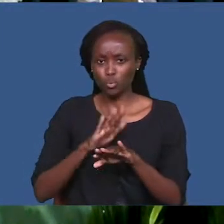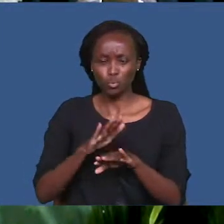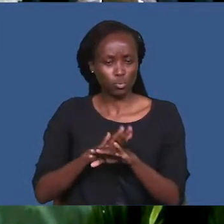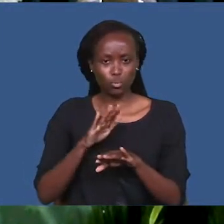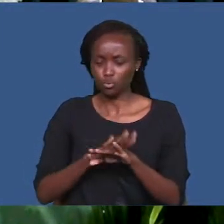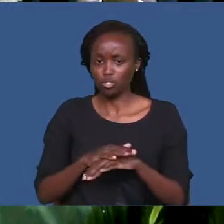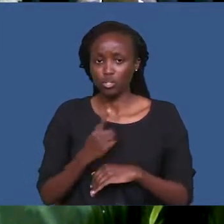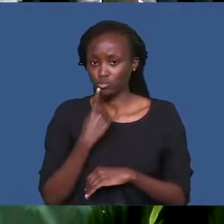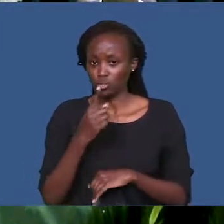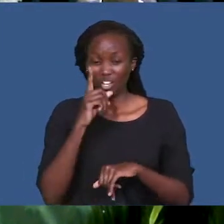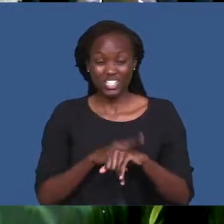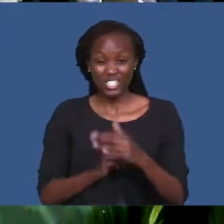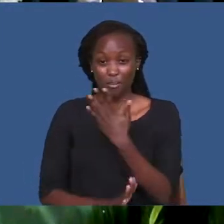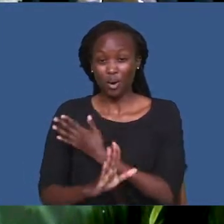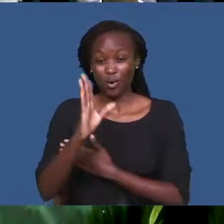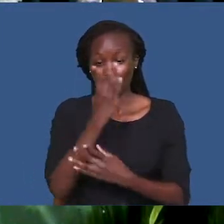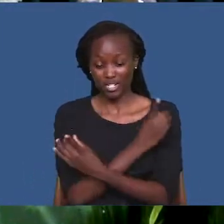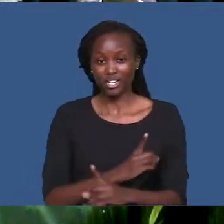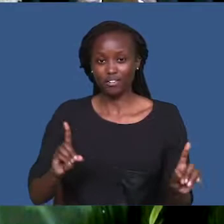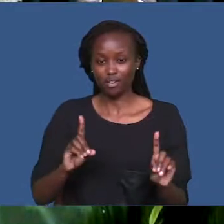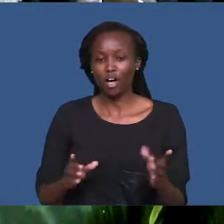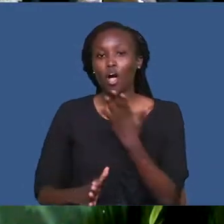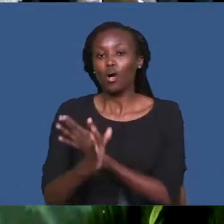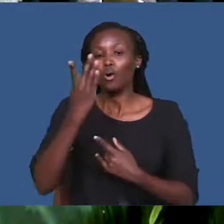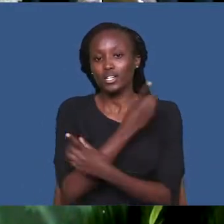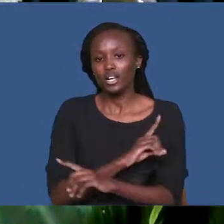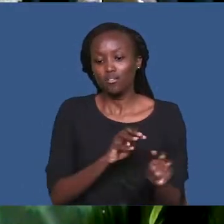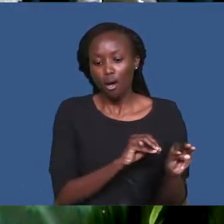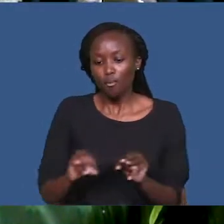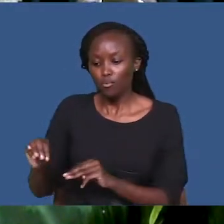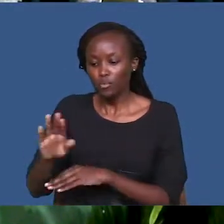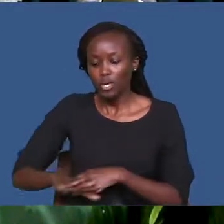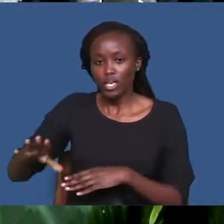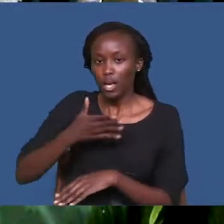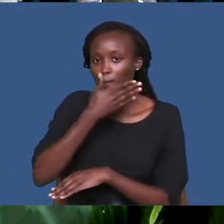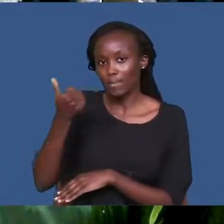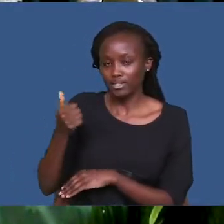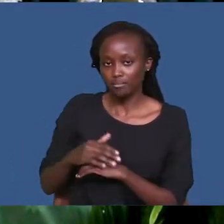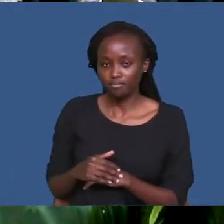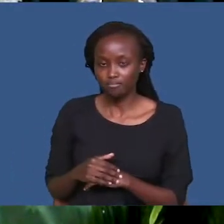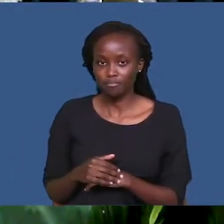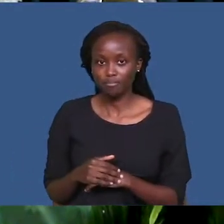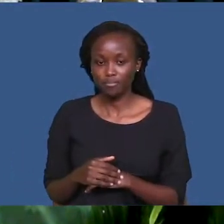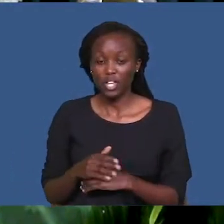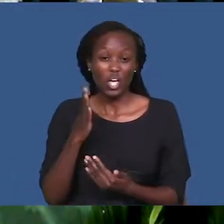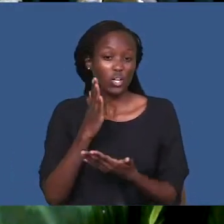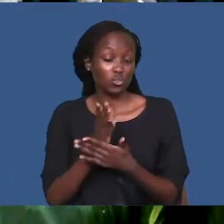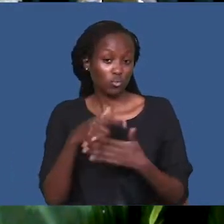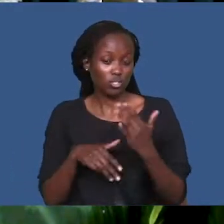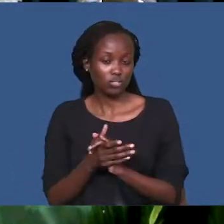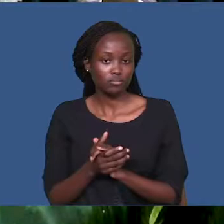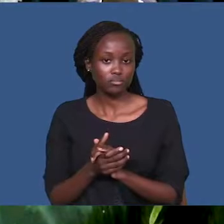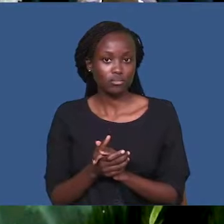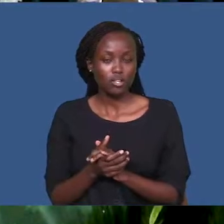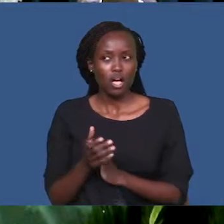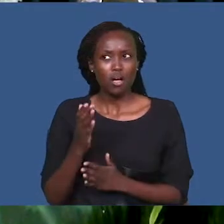salvation. So when the Lord delivers, he delivers us to better places. It is nice when people say,